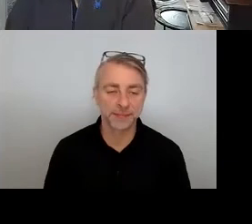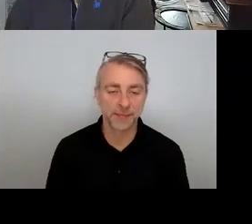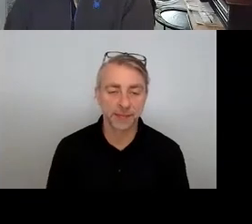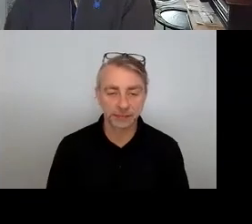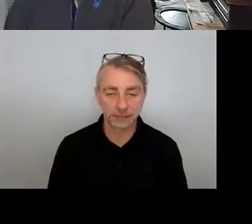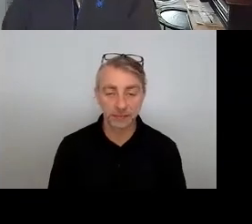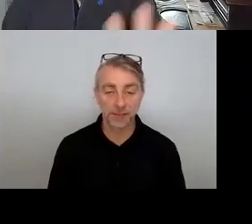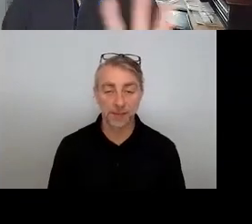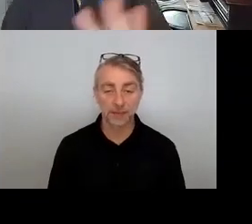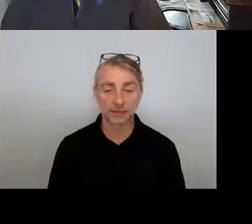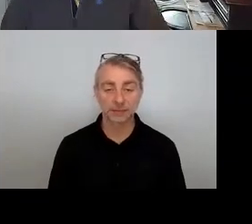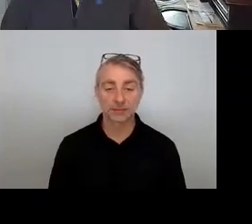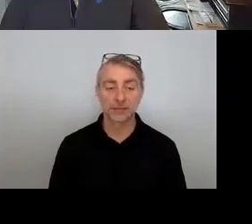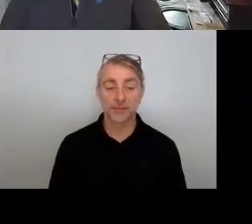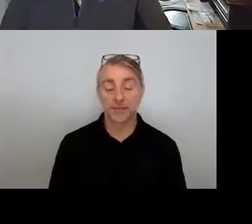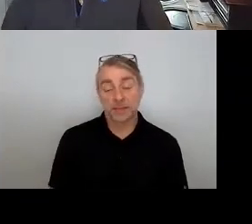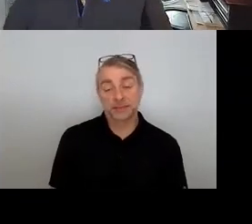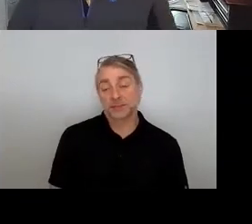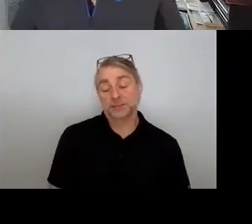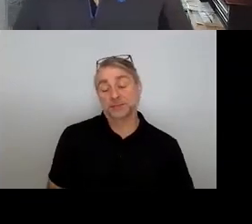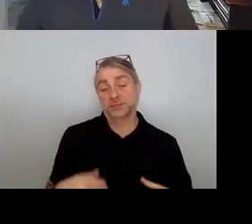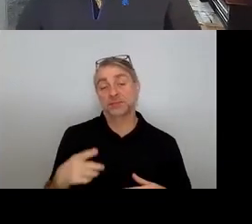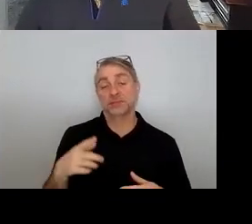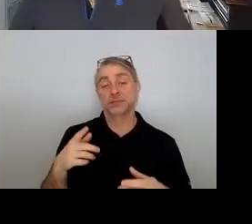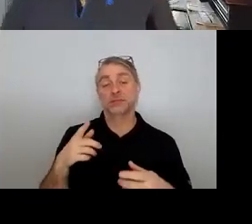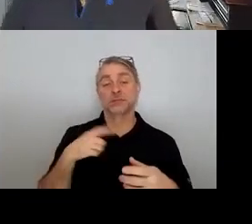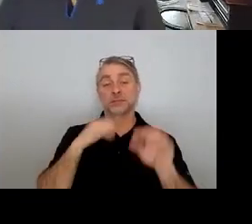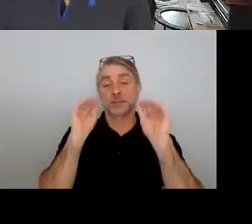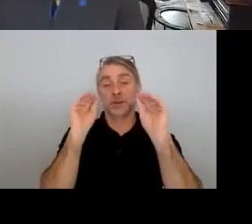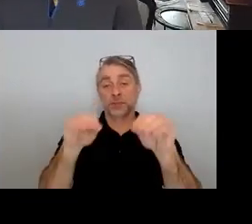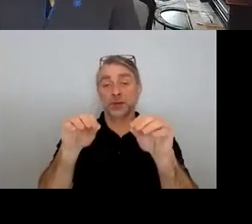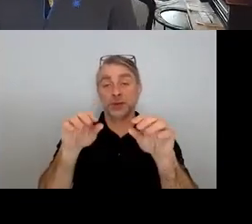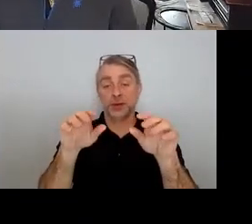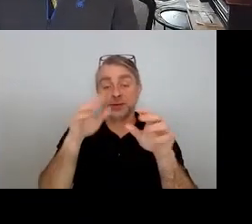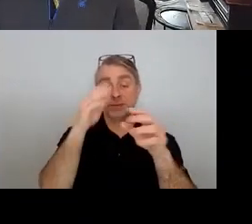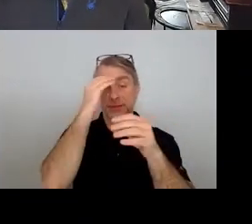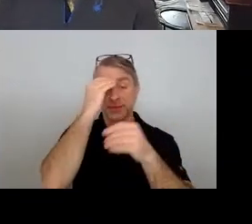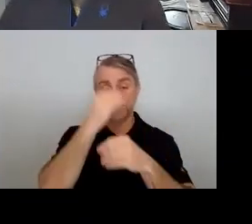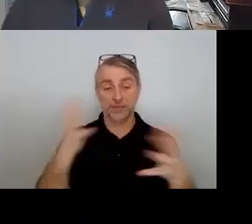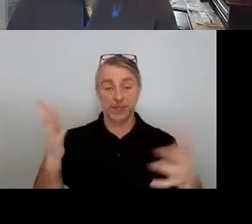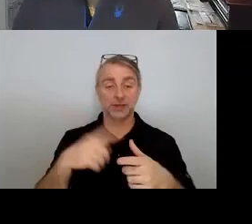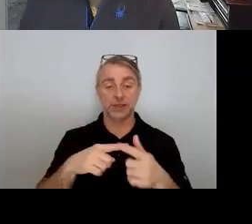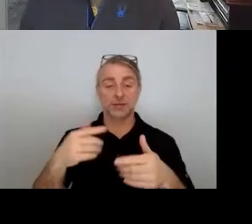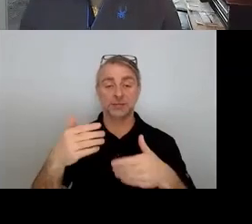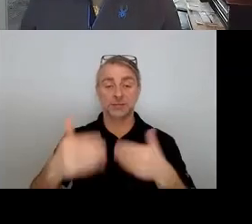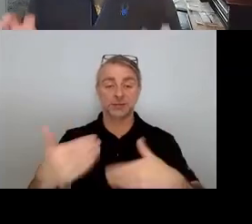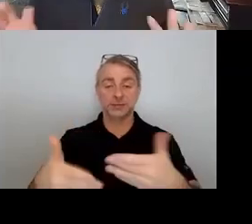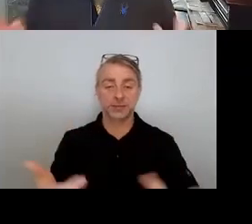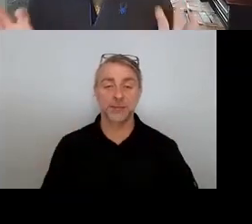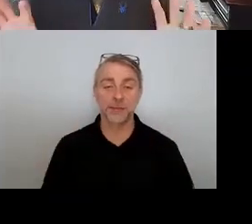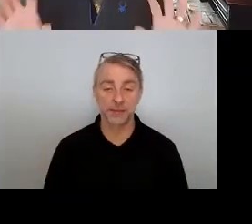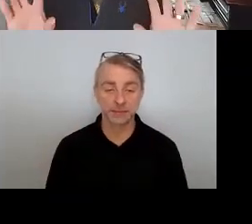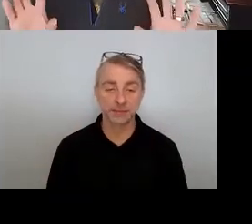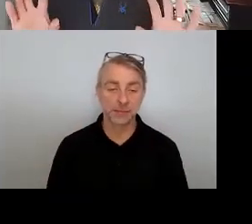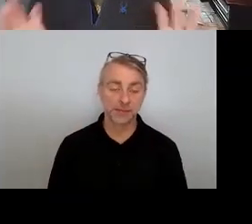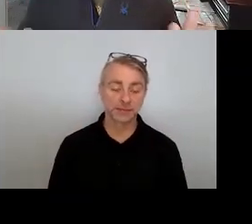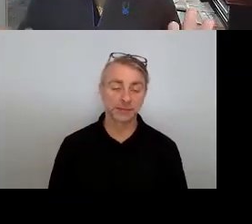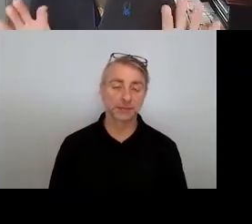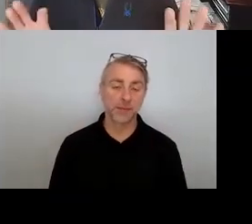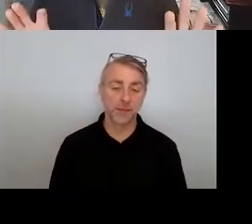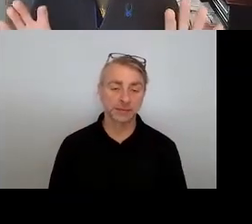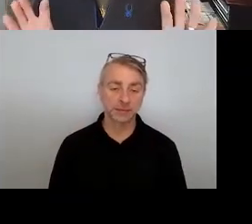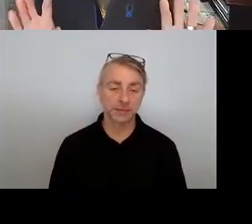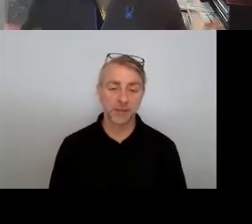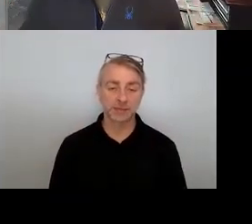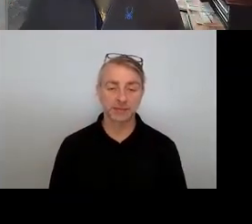And that's all of the information we need to get going. So, whoops. So now we can count with